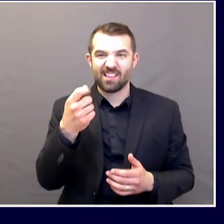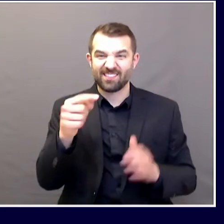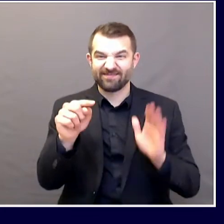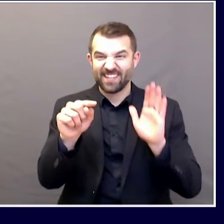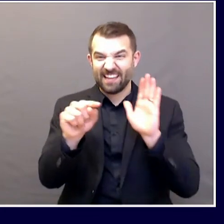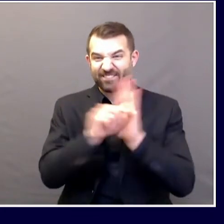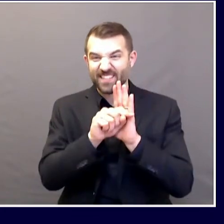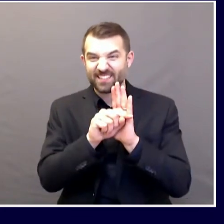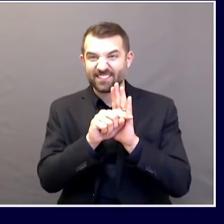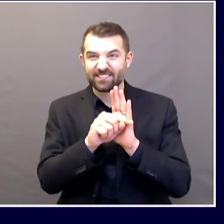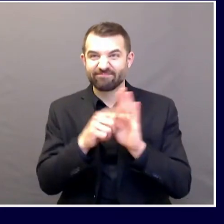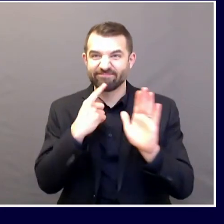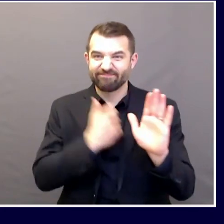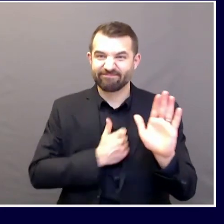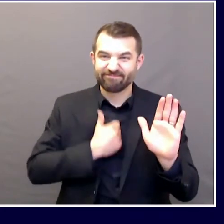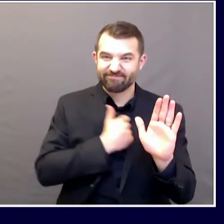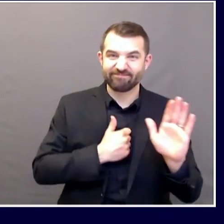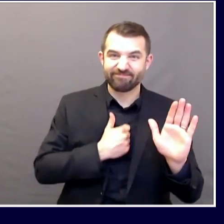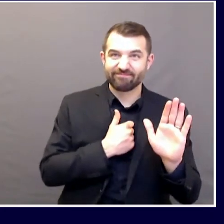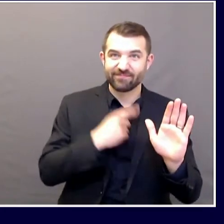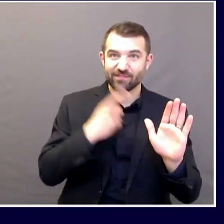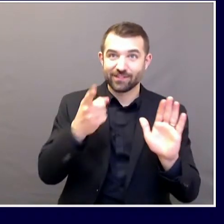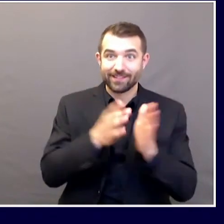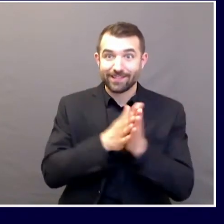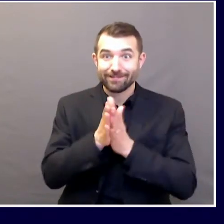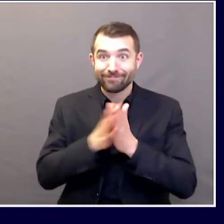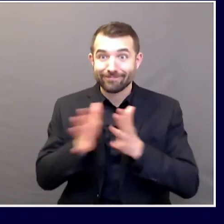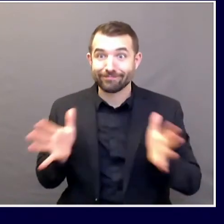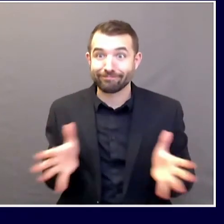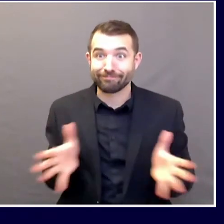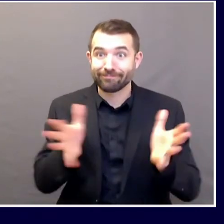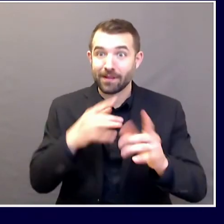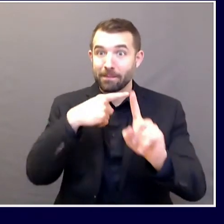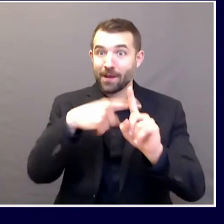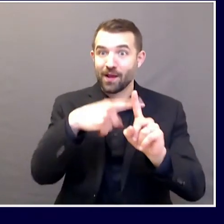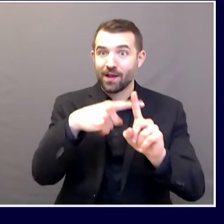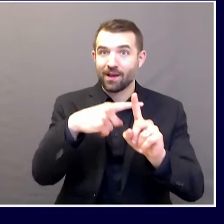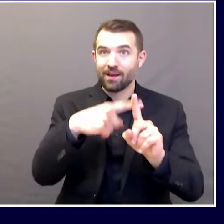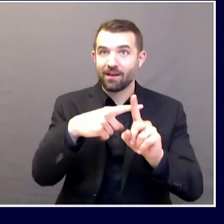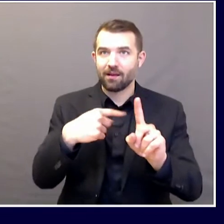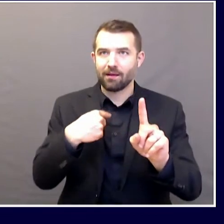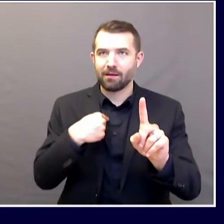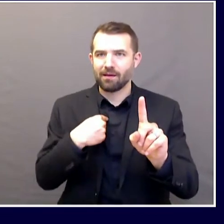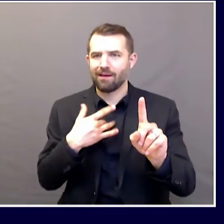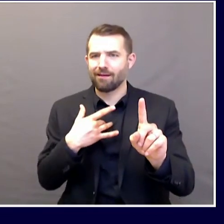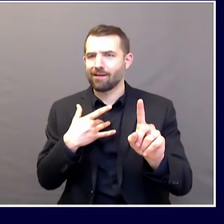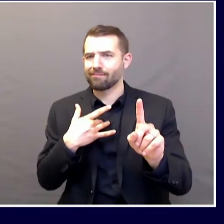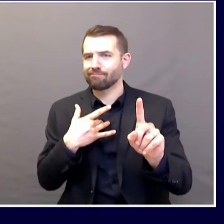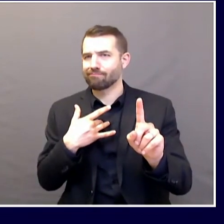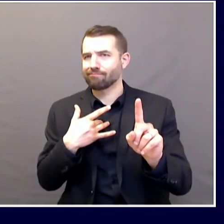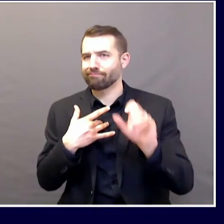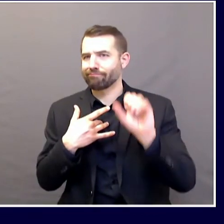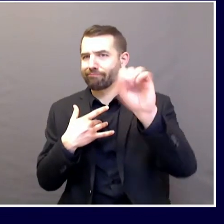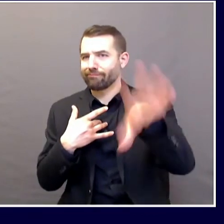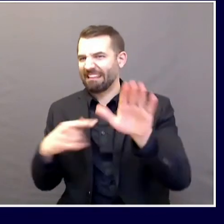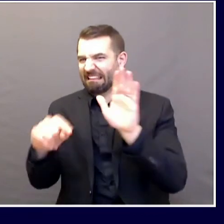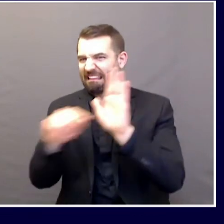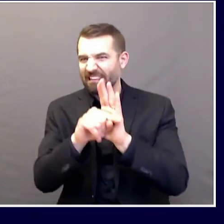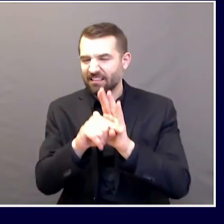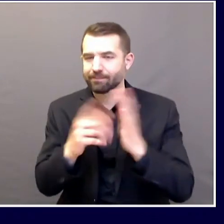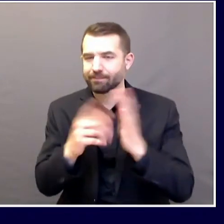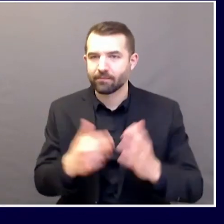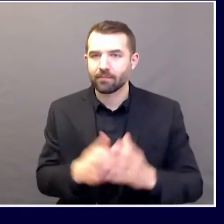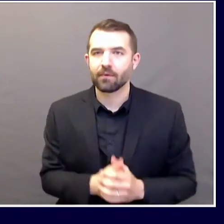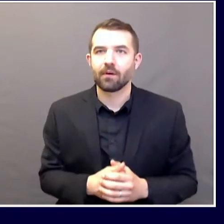but it sounds like there is certainly still a lack of supply of vaccine coming to Maine. Is there frustration on